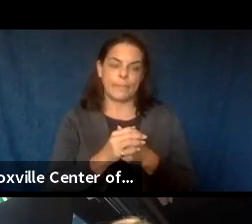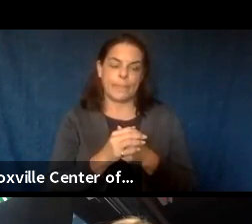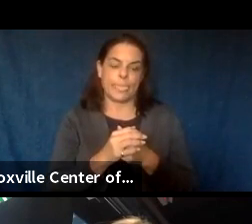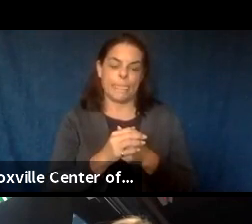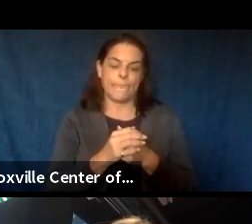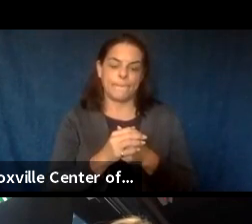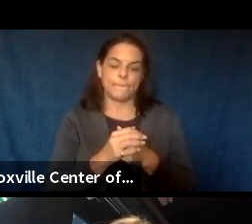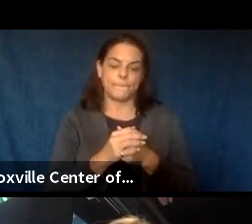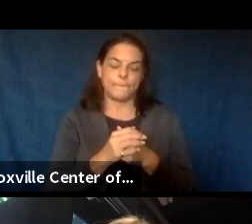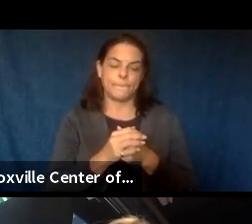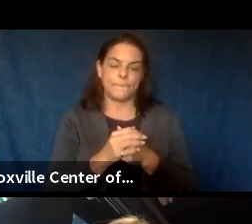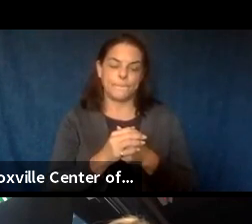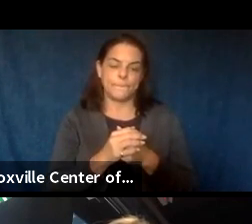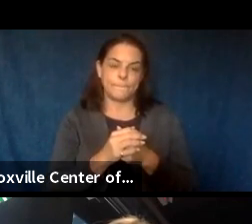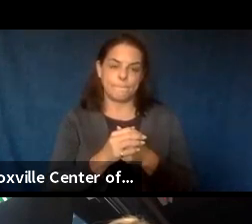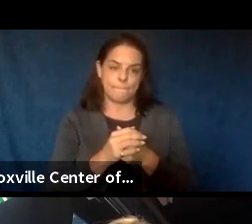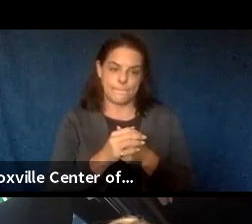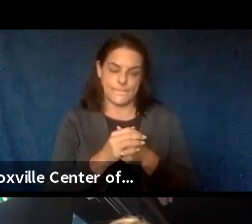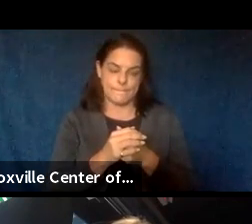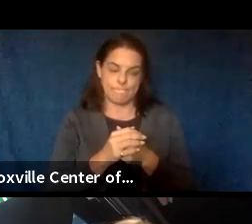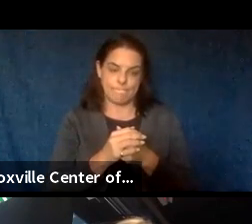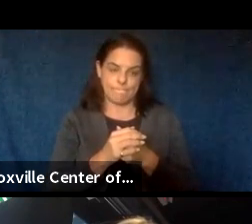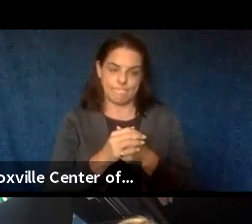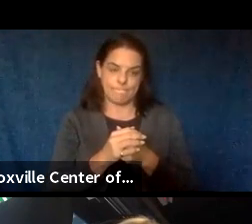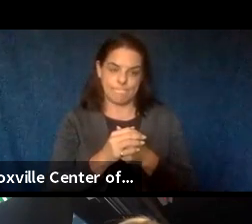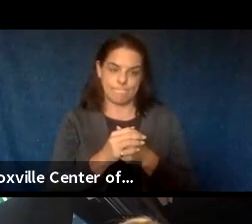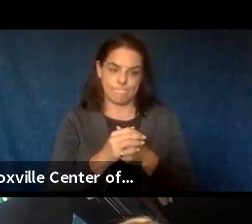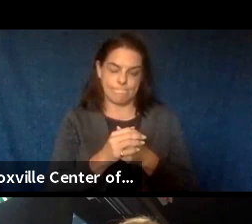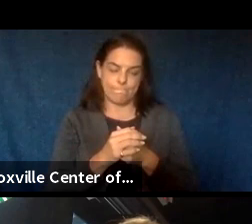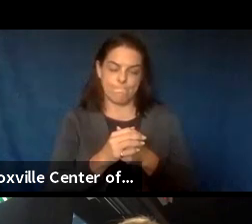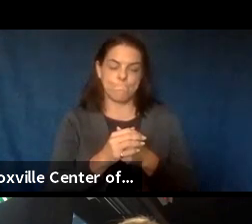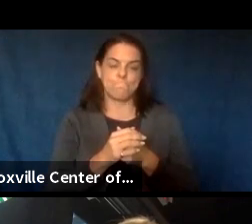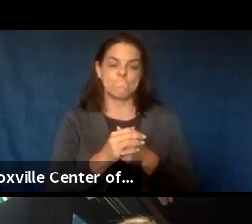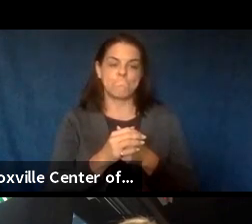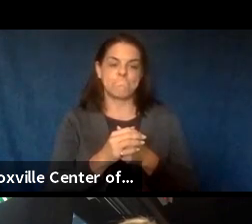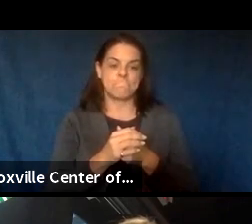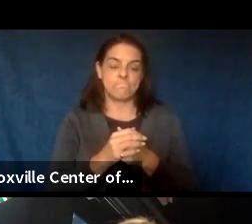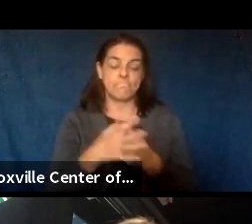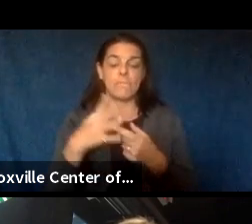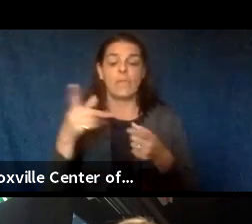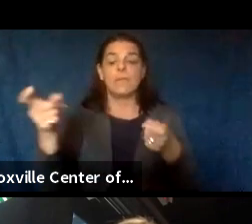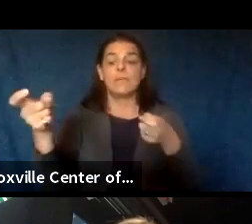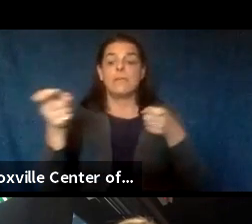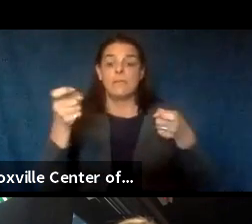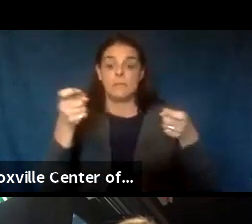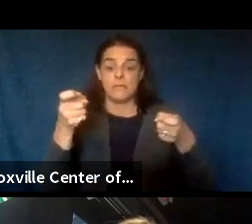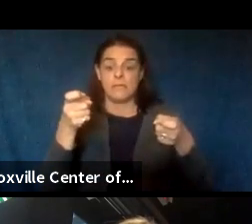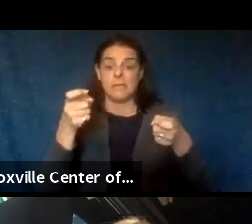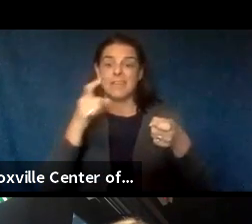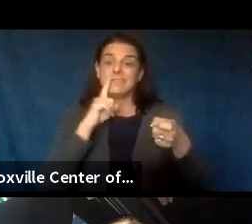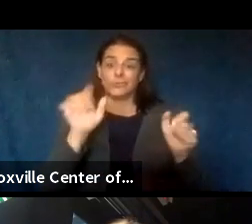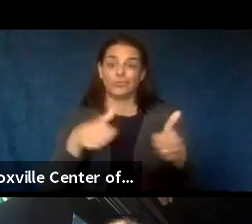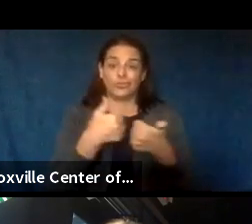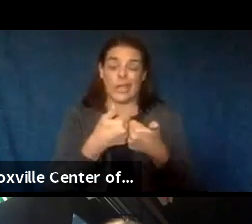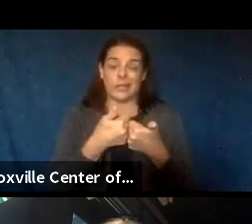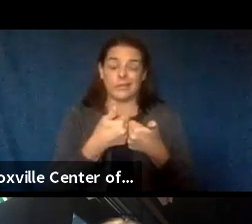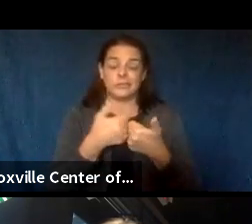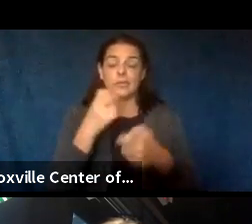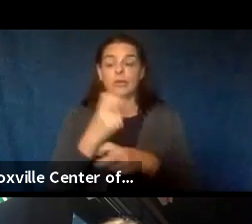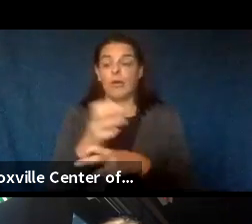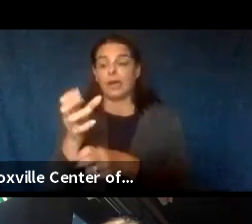I think regulation is, it's a challenge. It's hard to get that information. It's hard